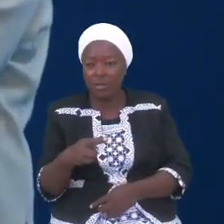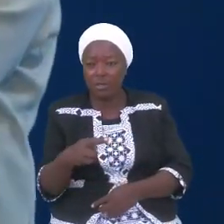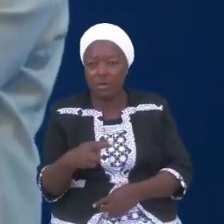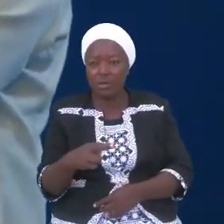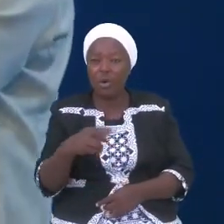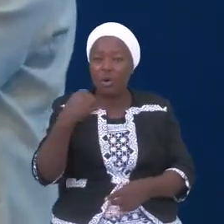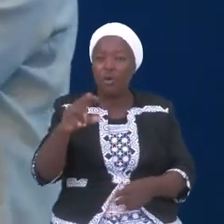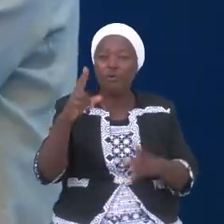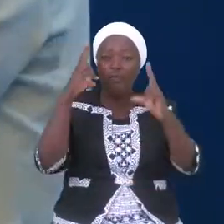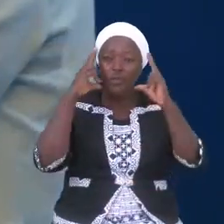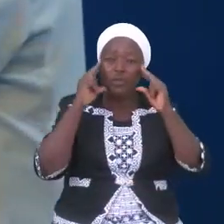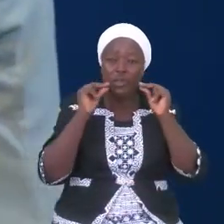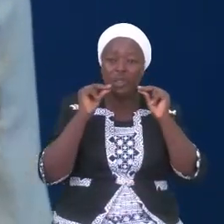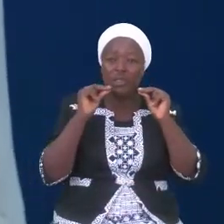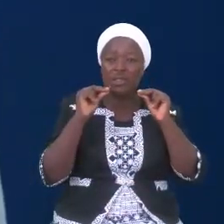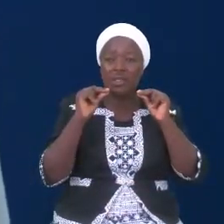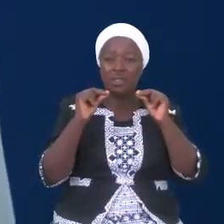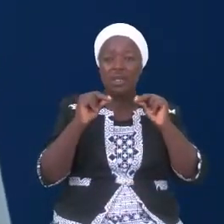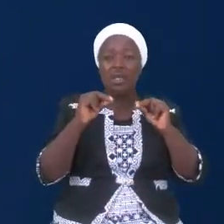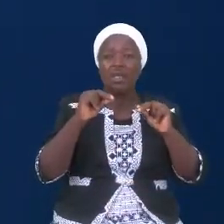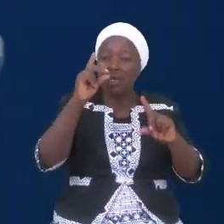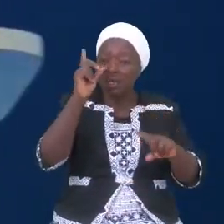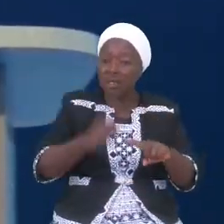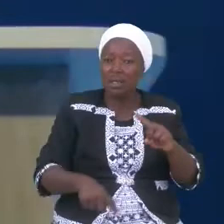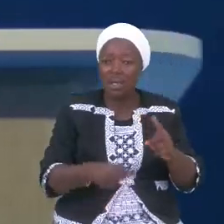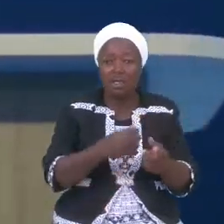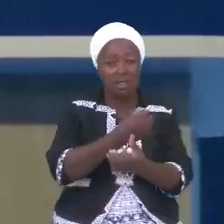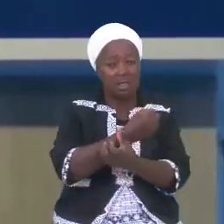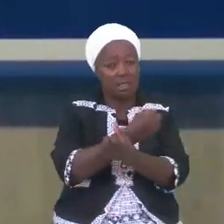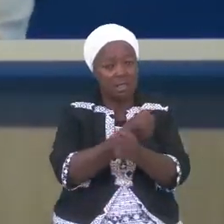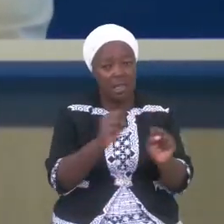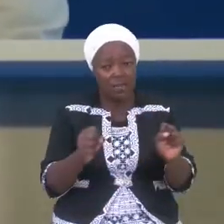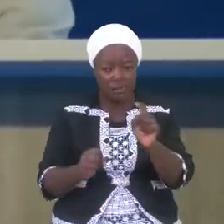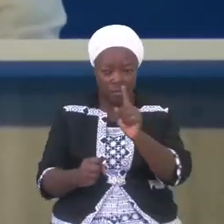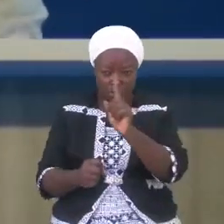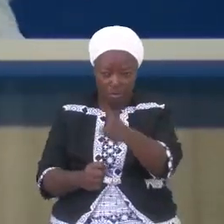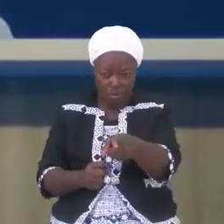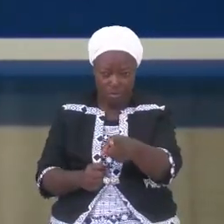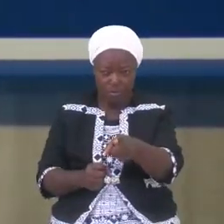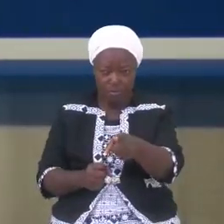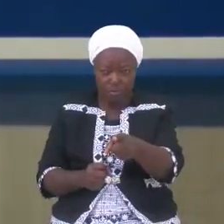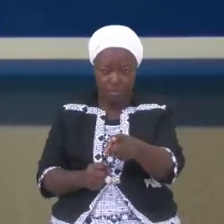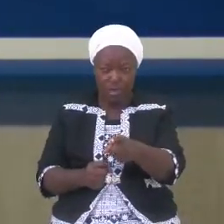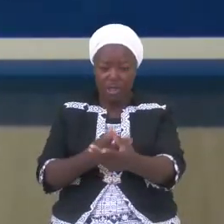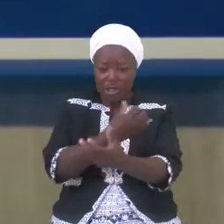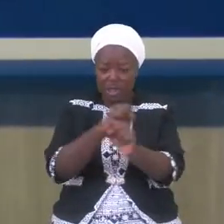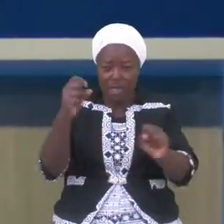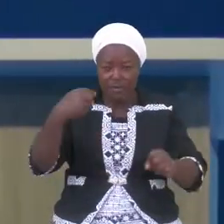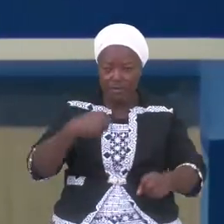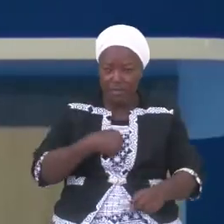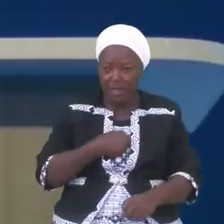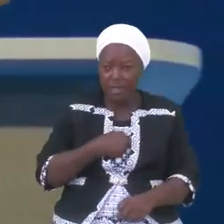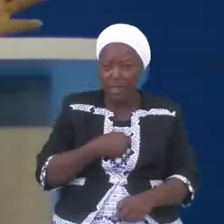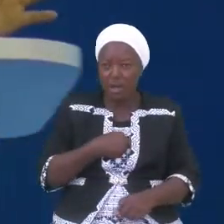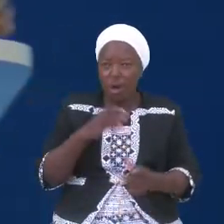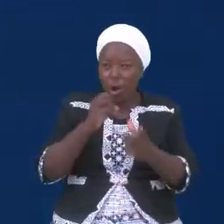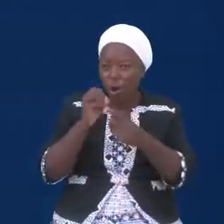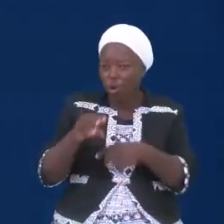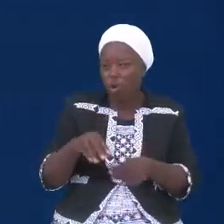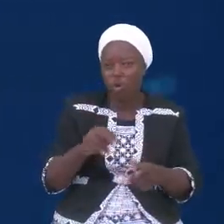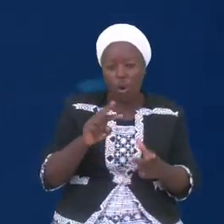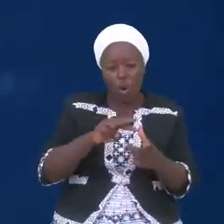of Moses cannot save you, save me, or